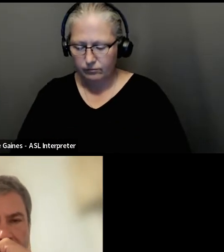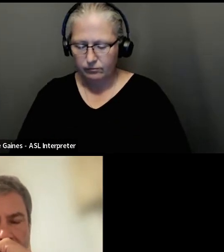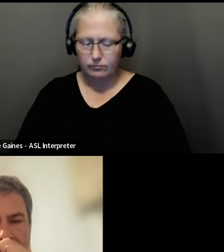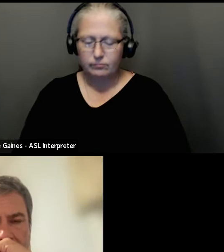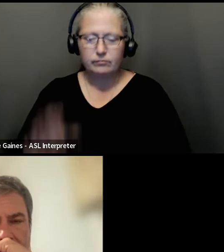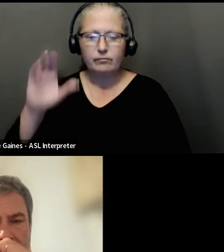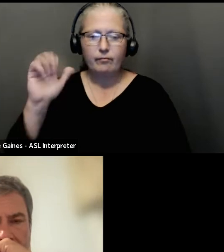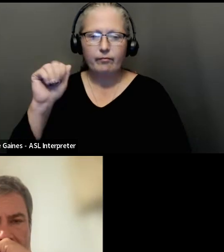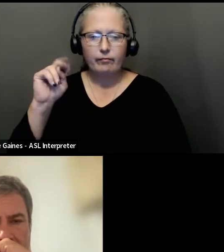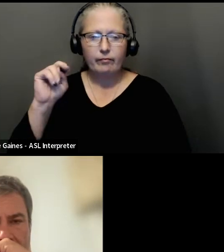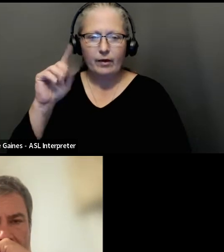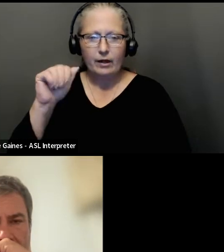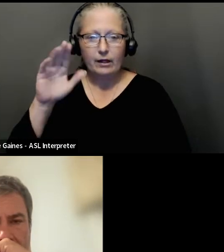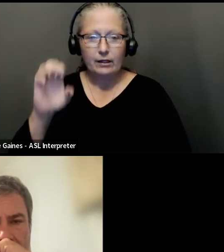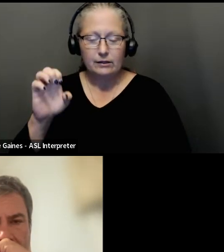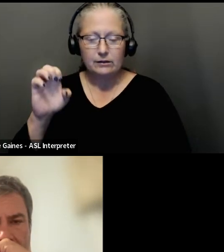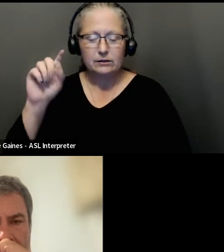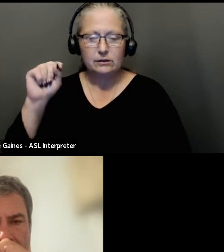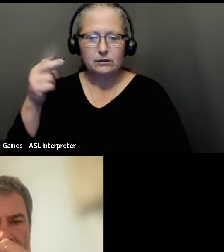Candace Thomas.